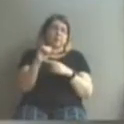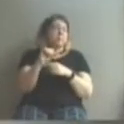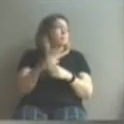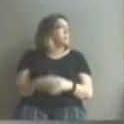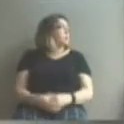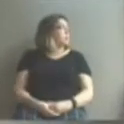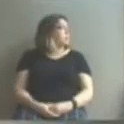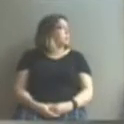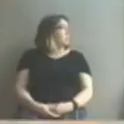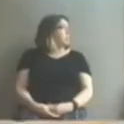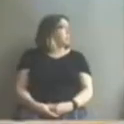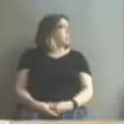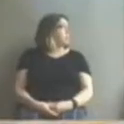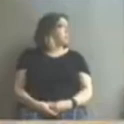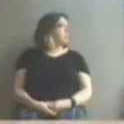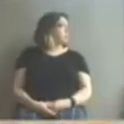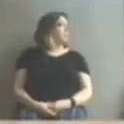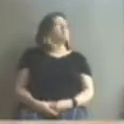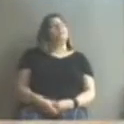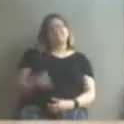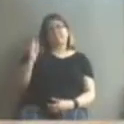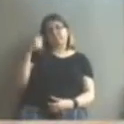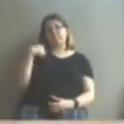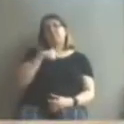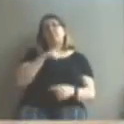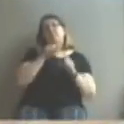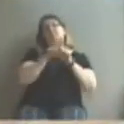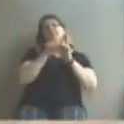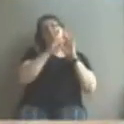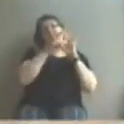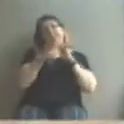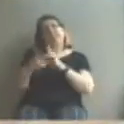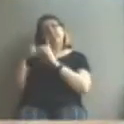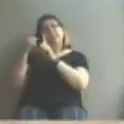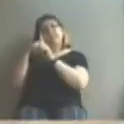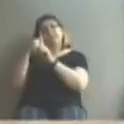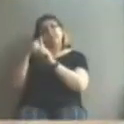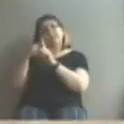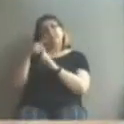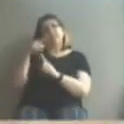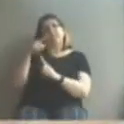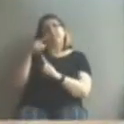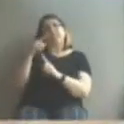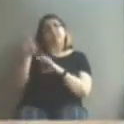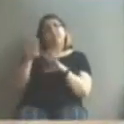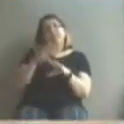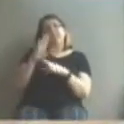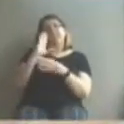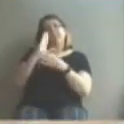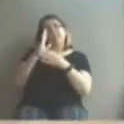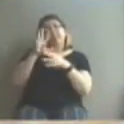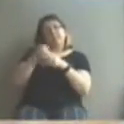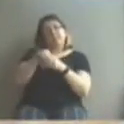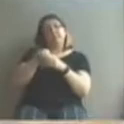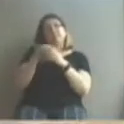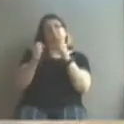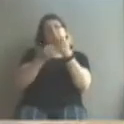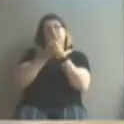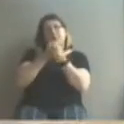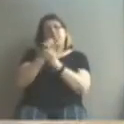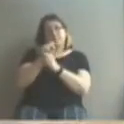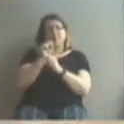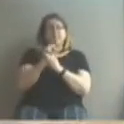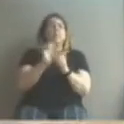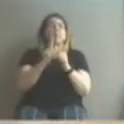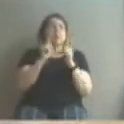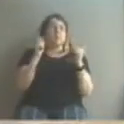think in addition to restorative practices, we're also trying to get some coherence with the positive behavior Correct. Interventions yep. and supports work. There was a large commitment